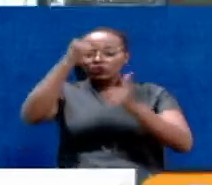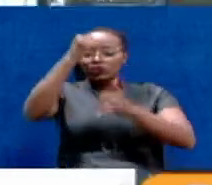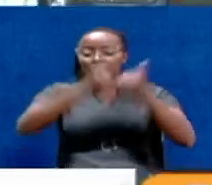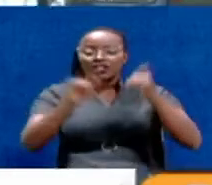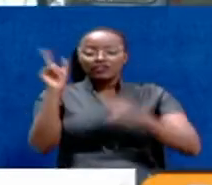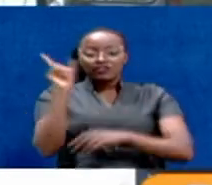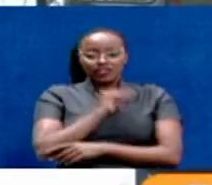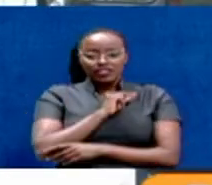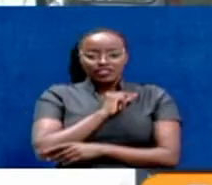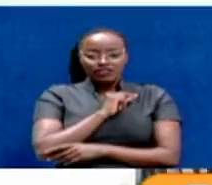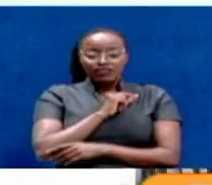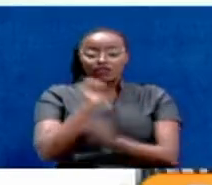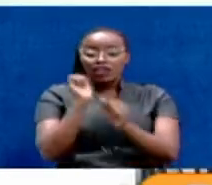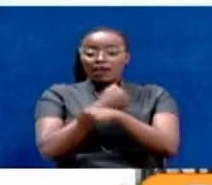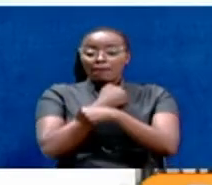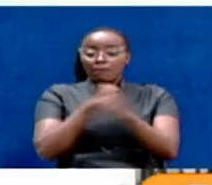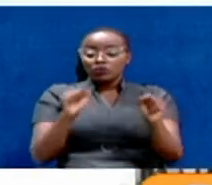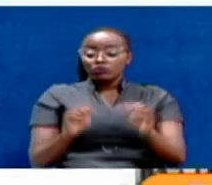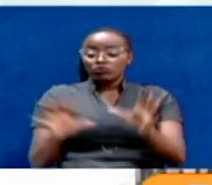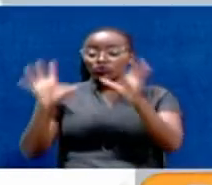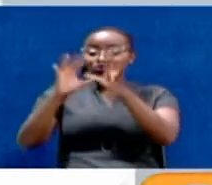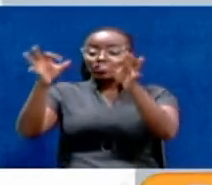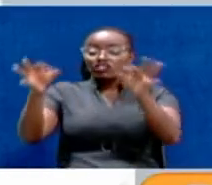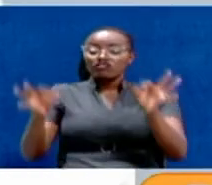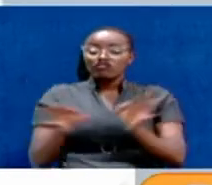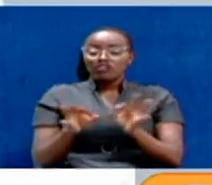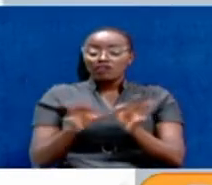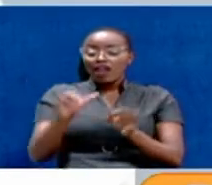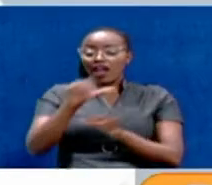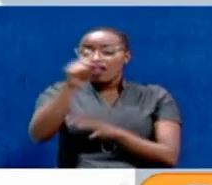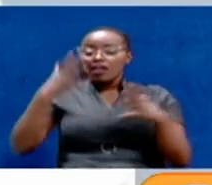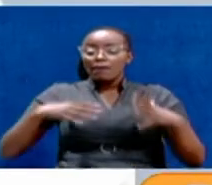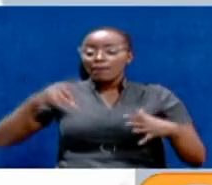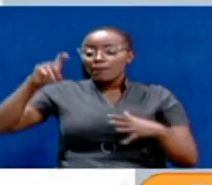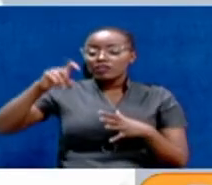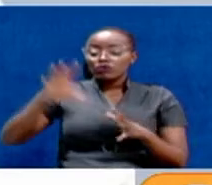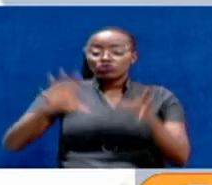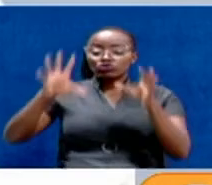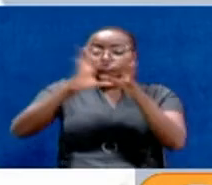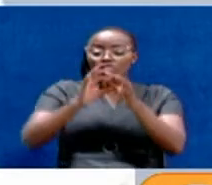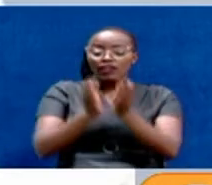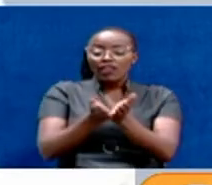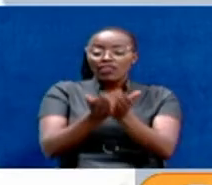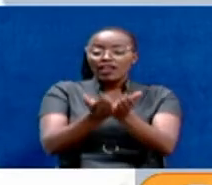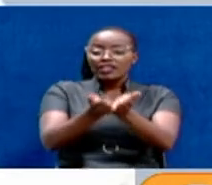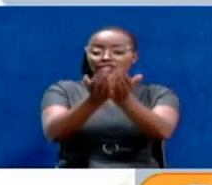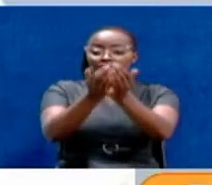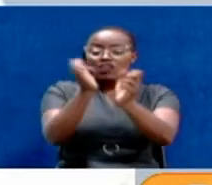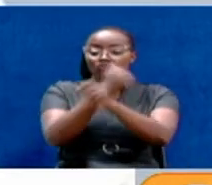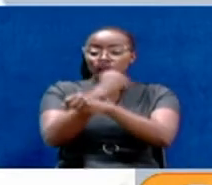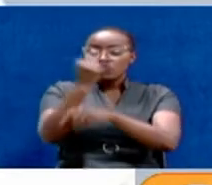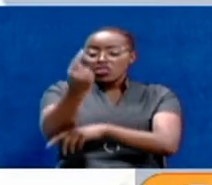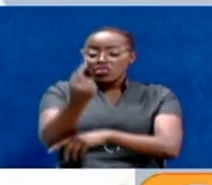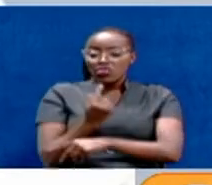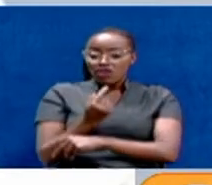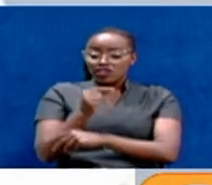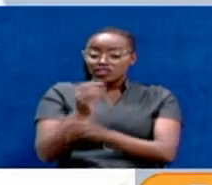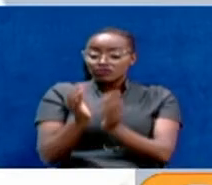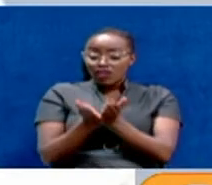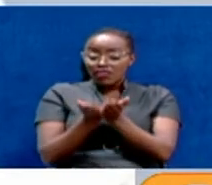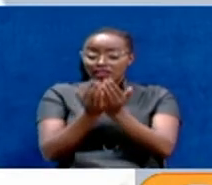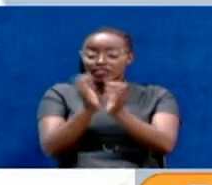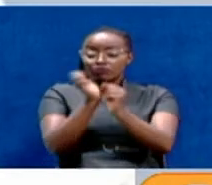ended. They cannot join their families. There are those that are supposed to join the ship. They cannot come into the